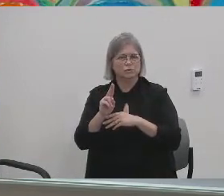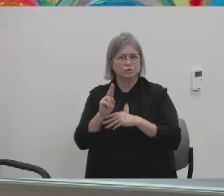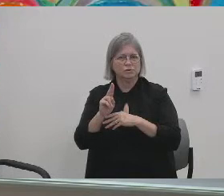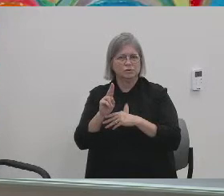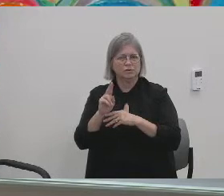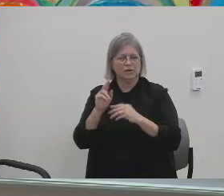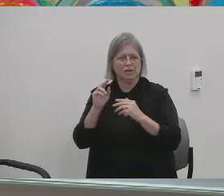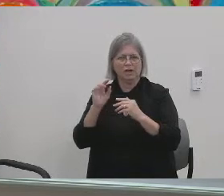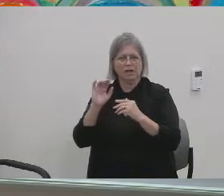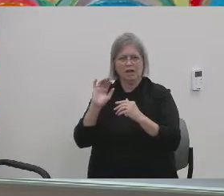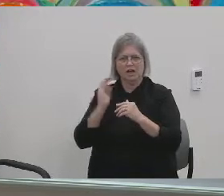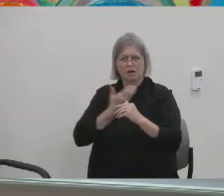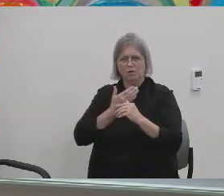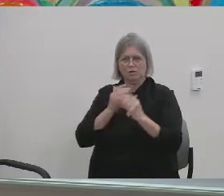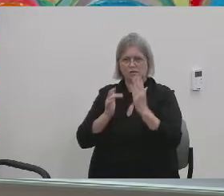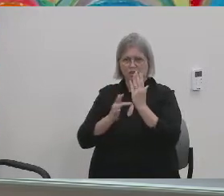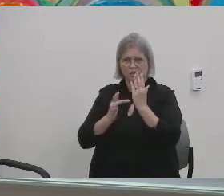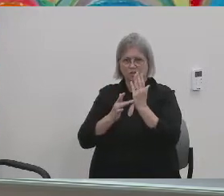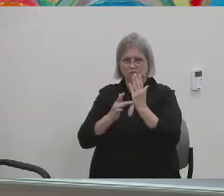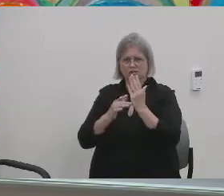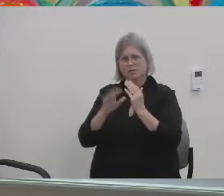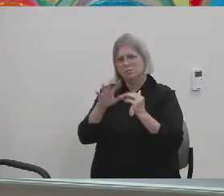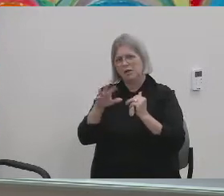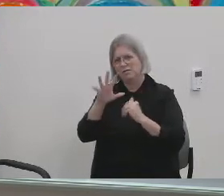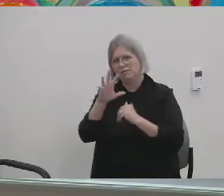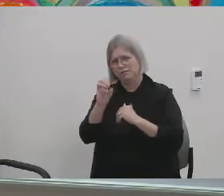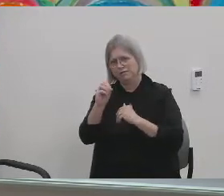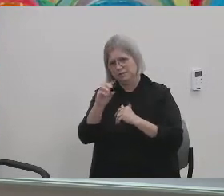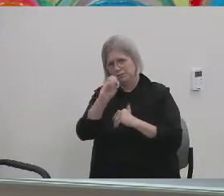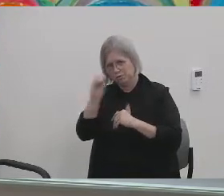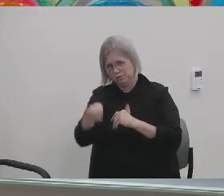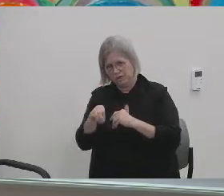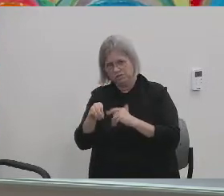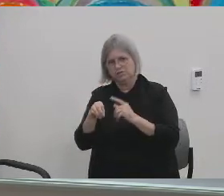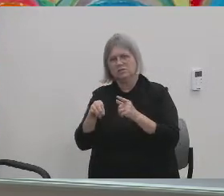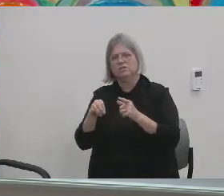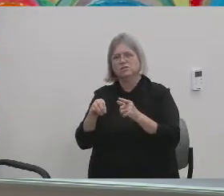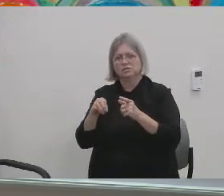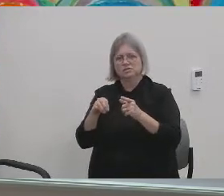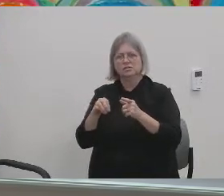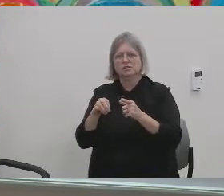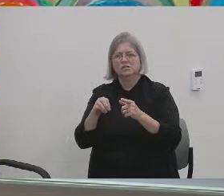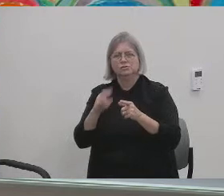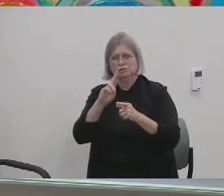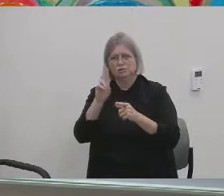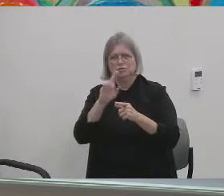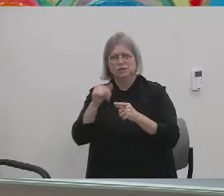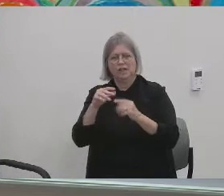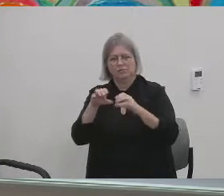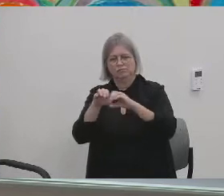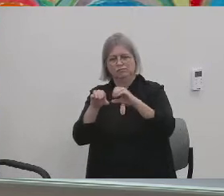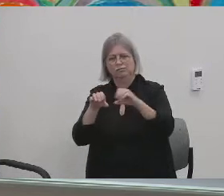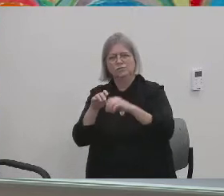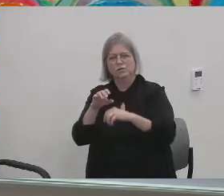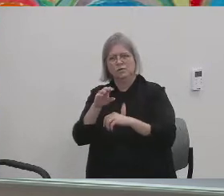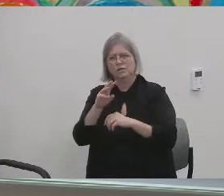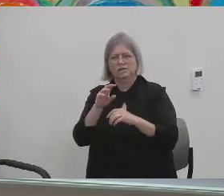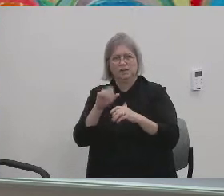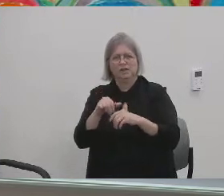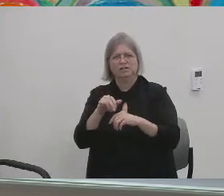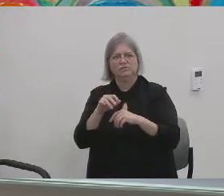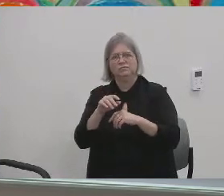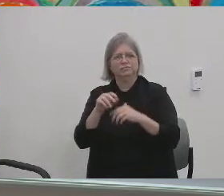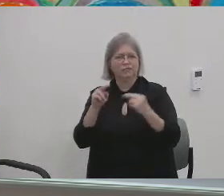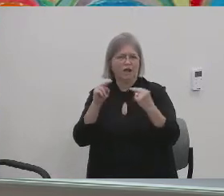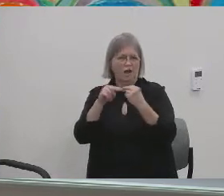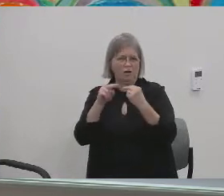highway has been about 50%. So we're in a great place with those things. We are right where we wanted to be. We were prepared to up that, to do